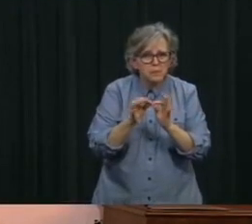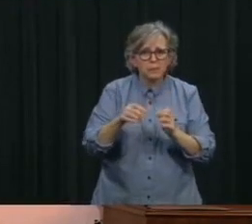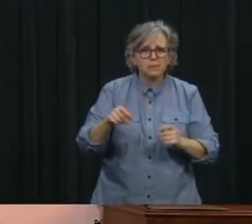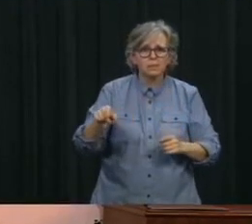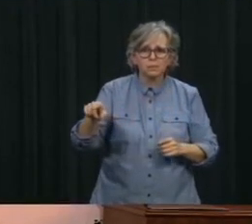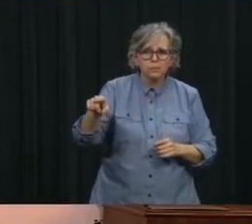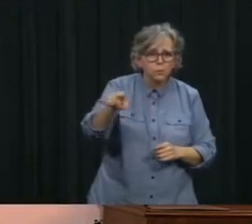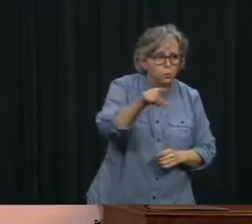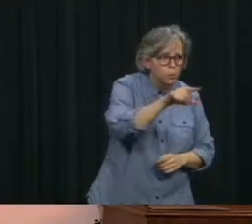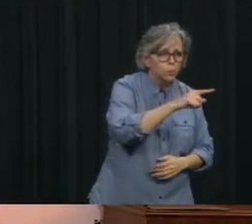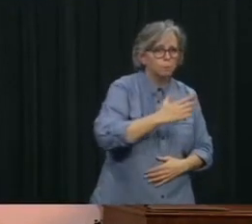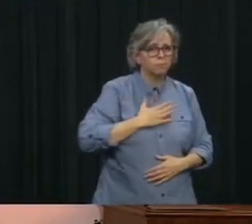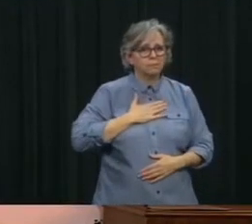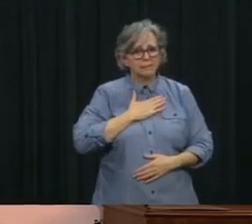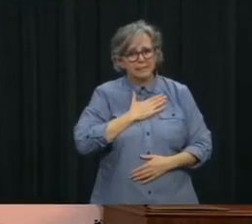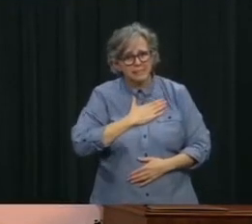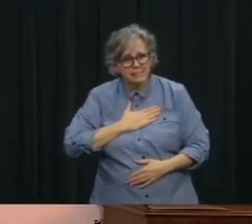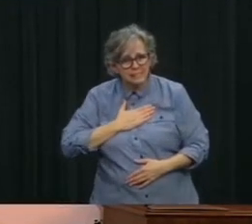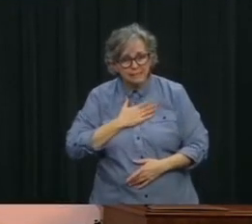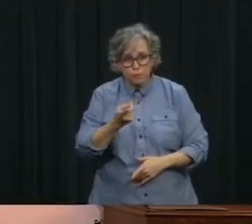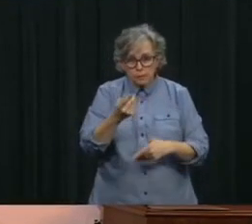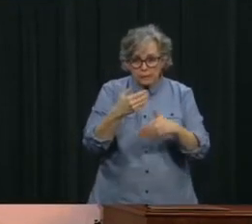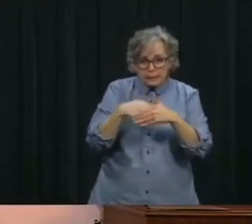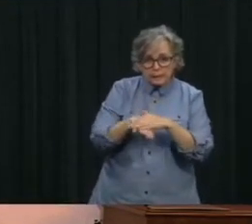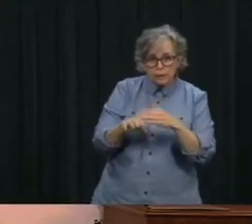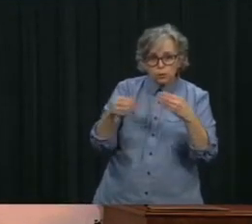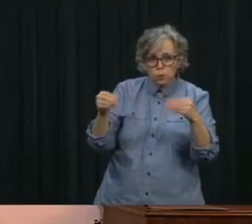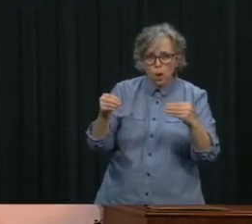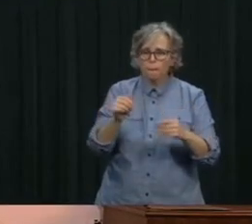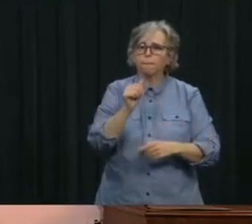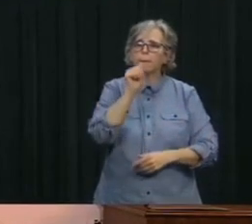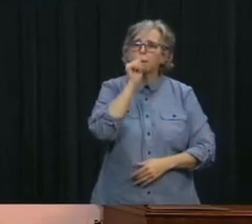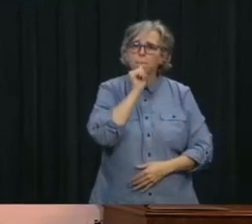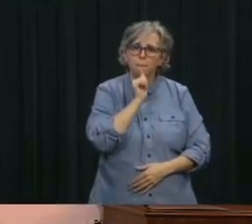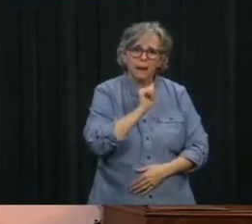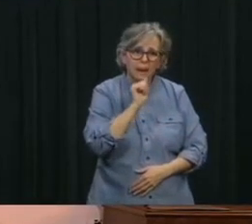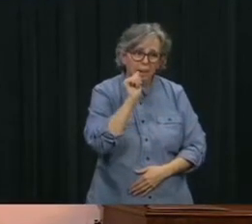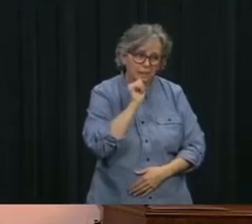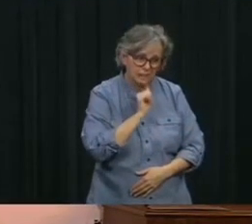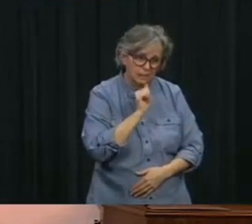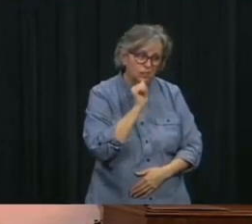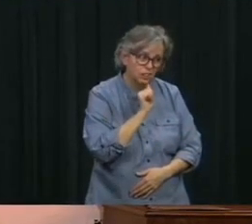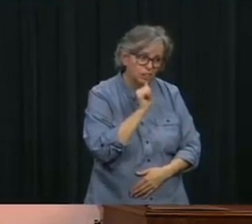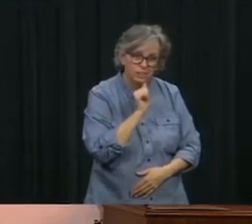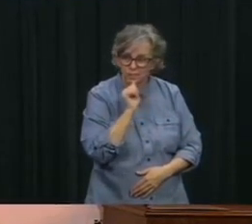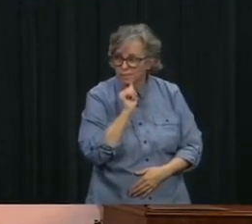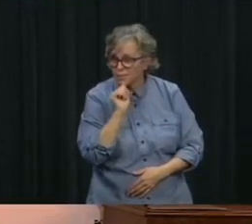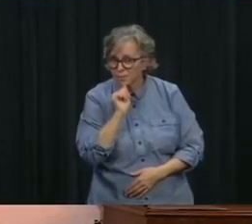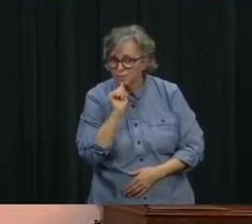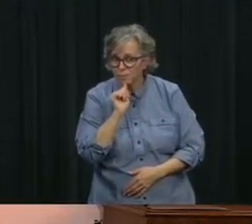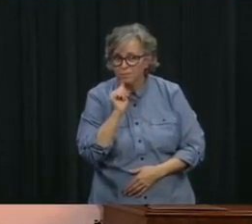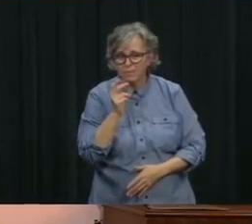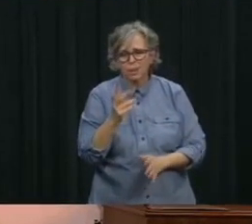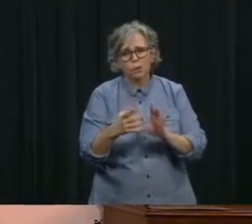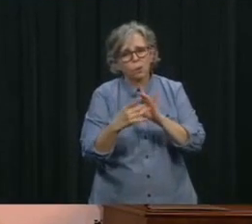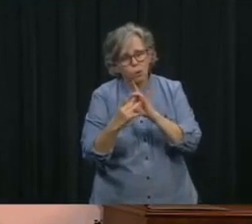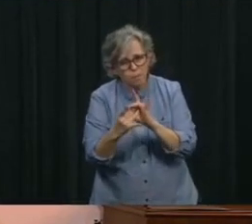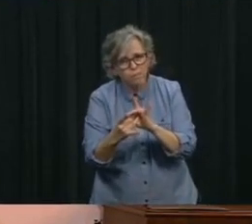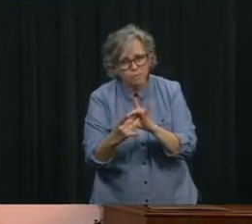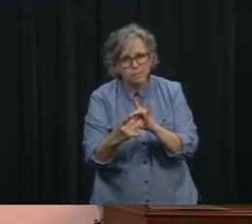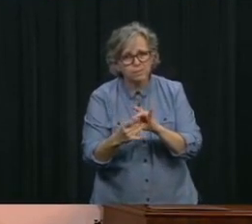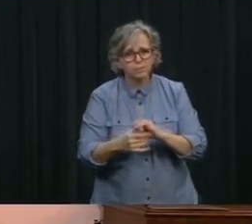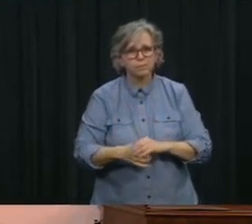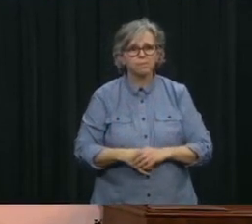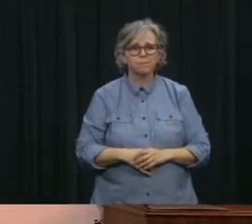patient and cooperative and not treat their employees or other